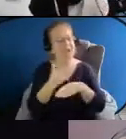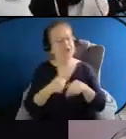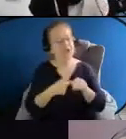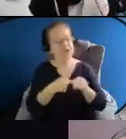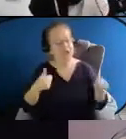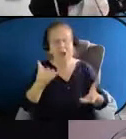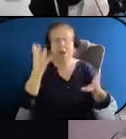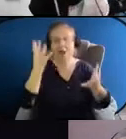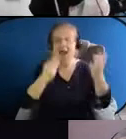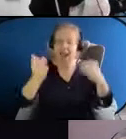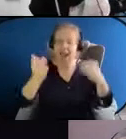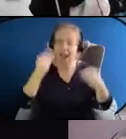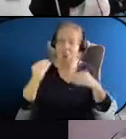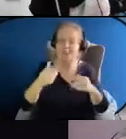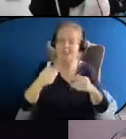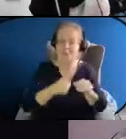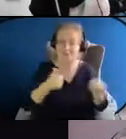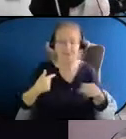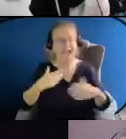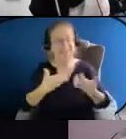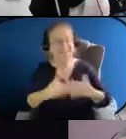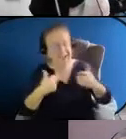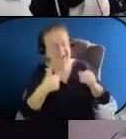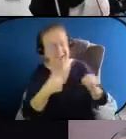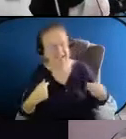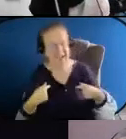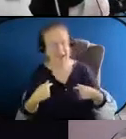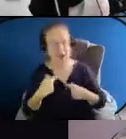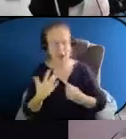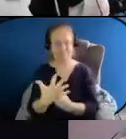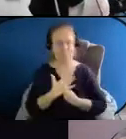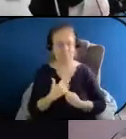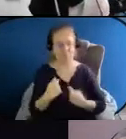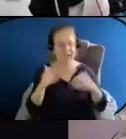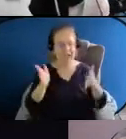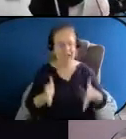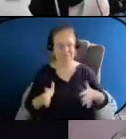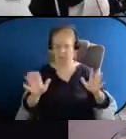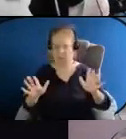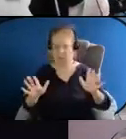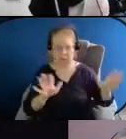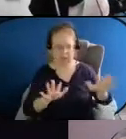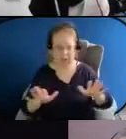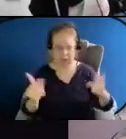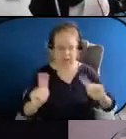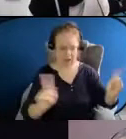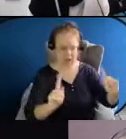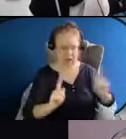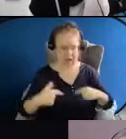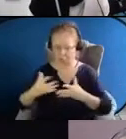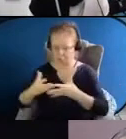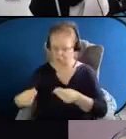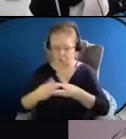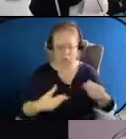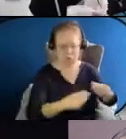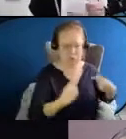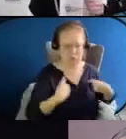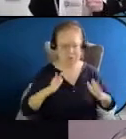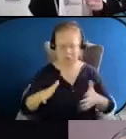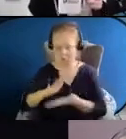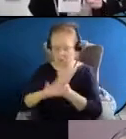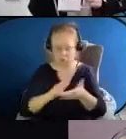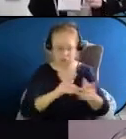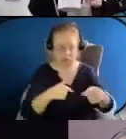industry, but as a technology industry, we've been forced to rapidly find solutions to help the greatest number of people that we can